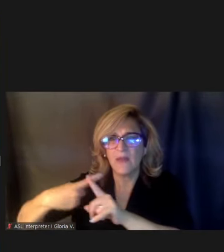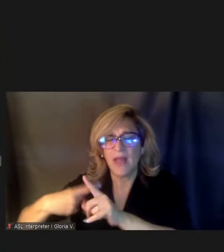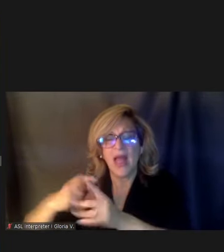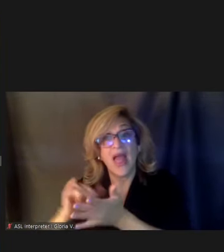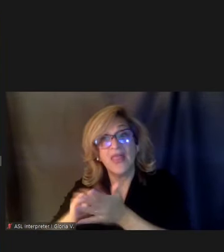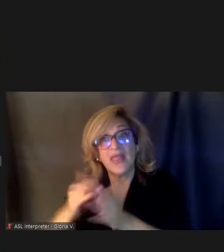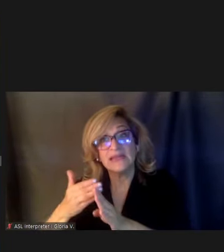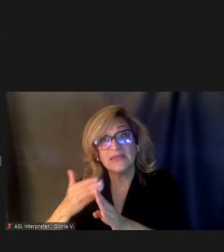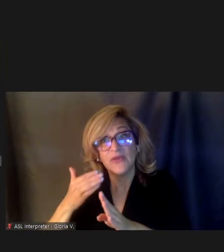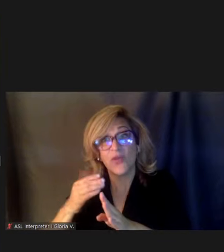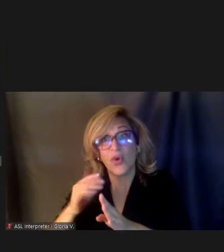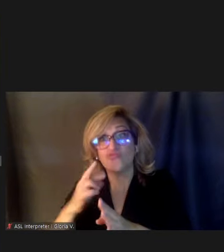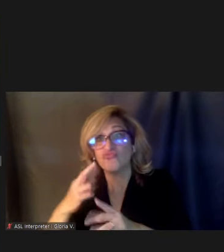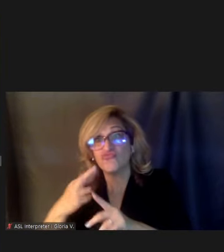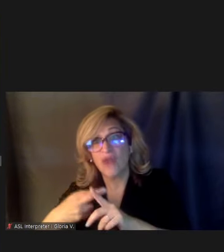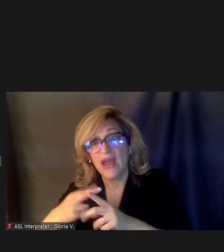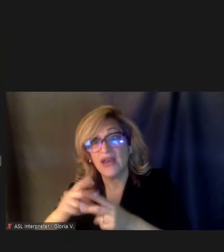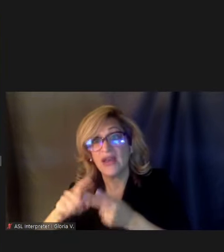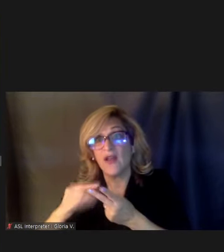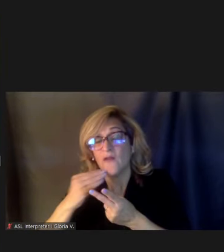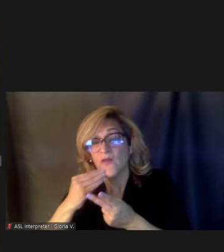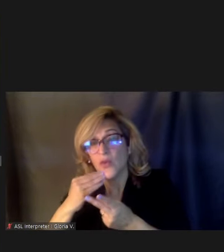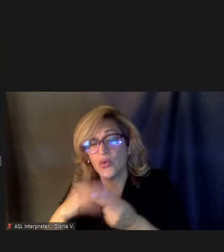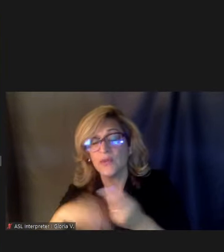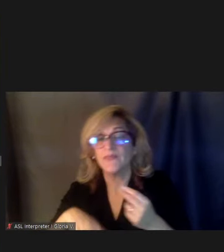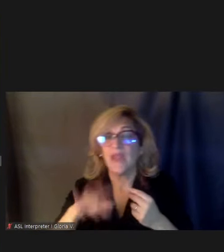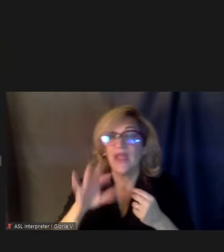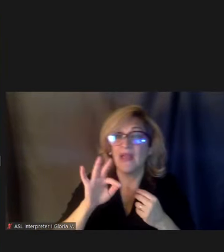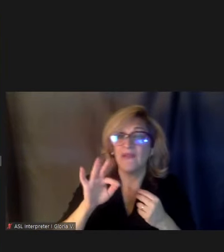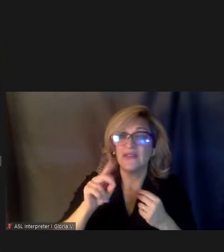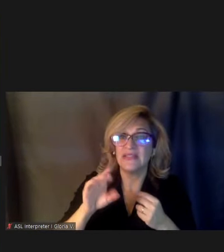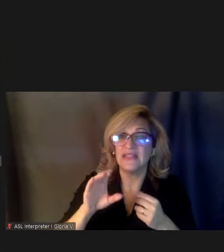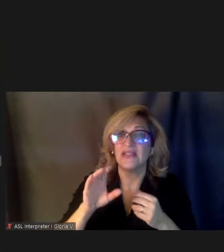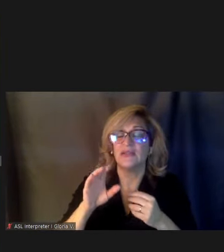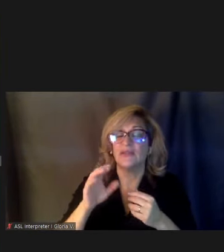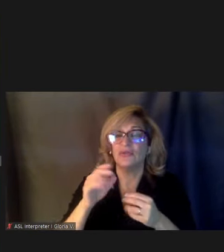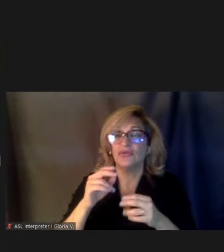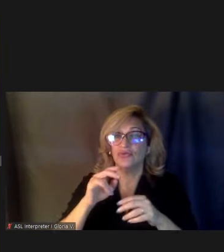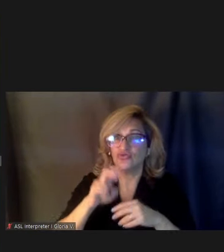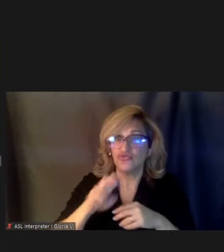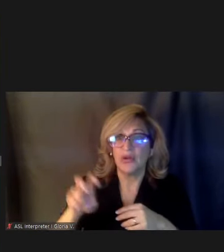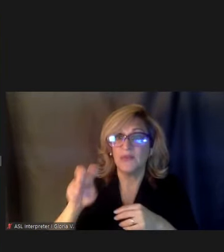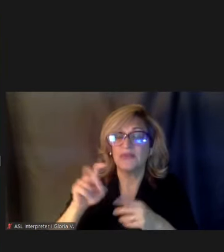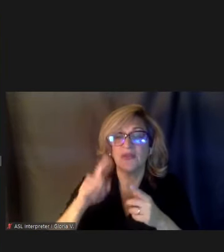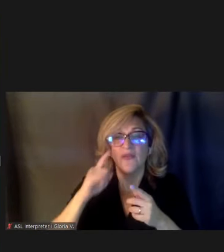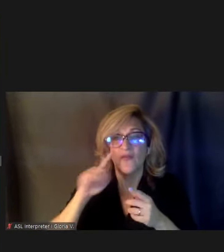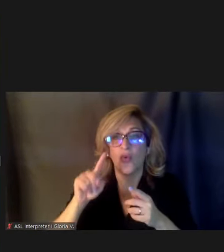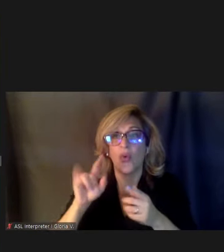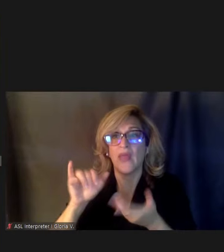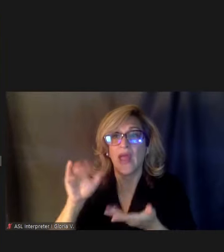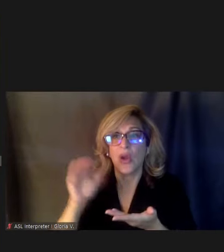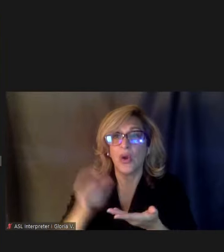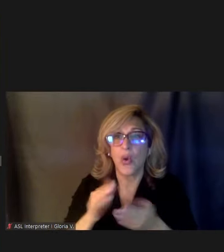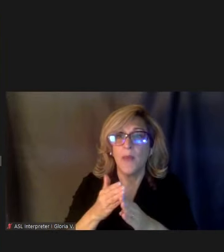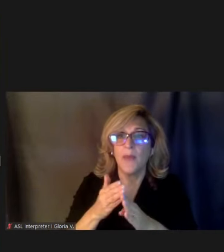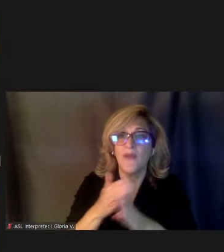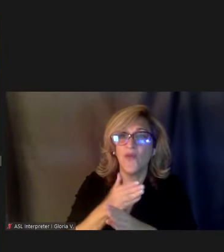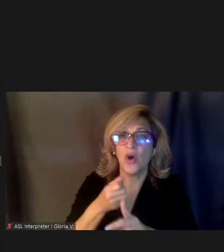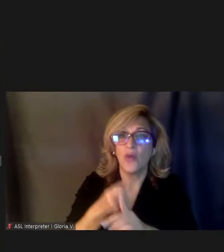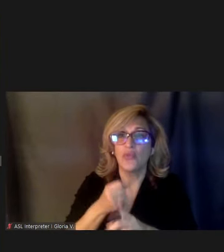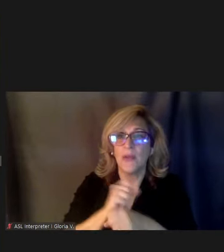food. To date, FHV trips are still significantly lower than during the pre-pandemic period. That being